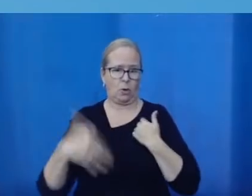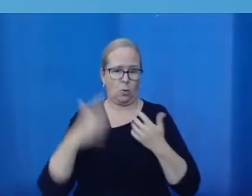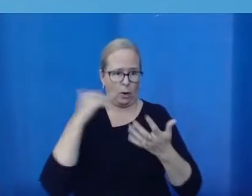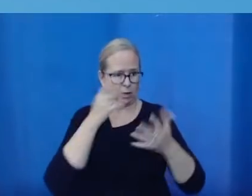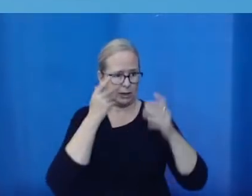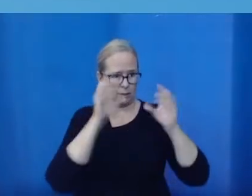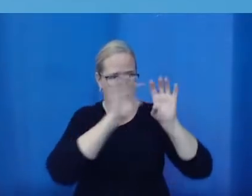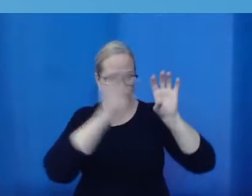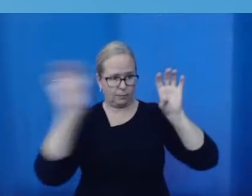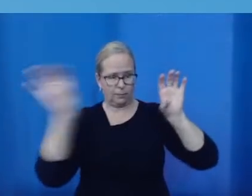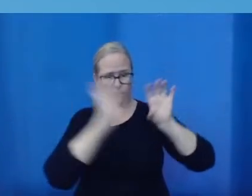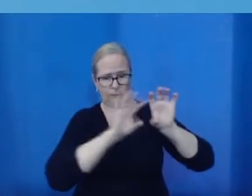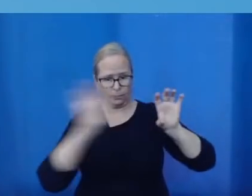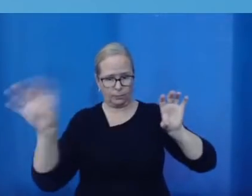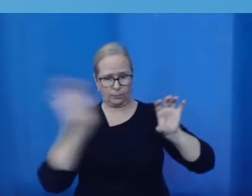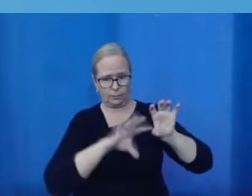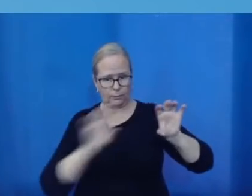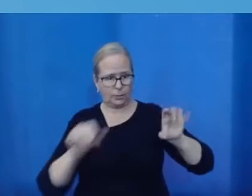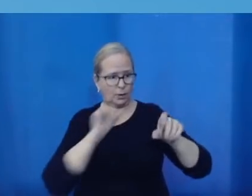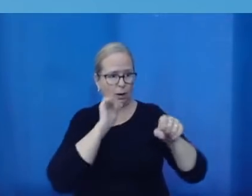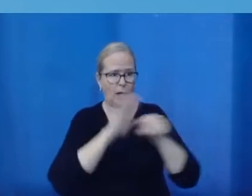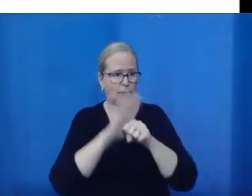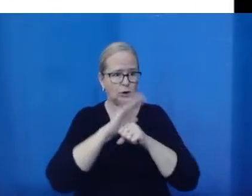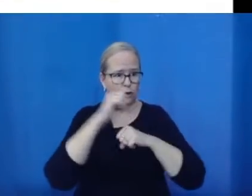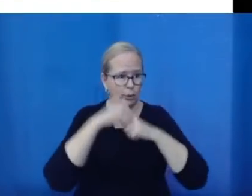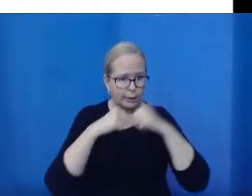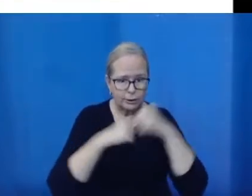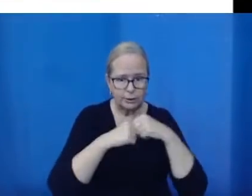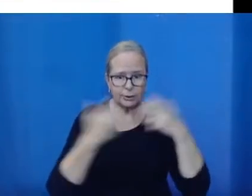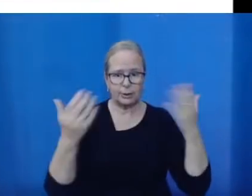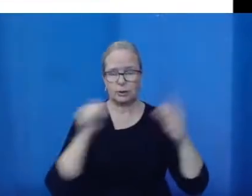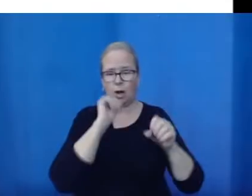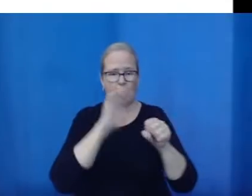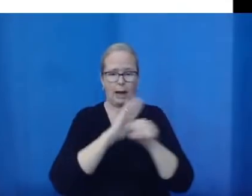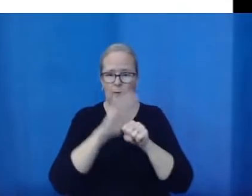social interactions. You can go on to the next slide.